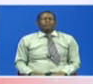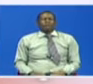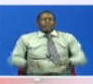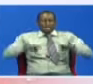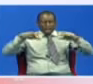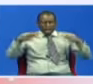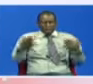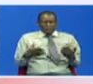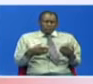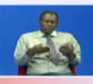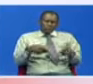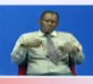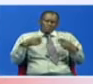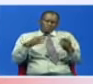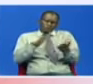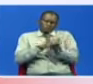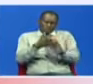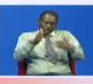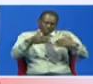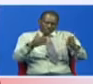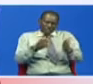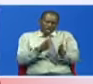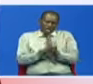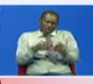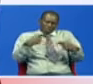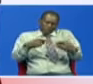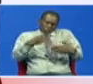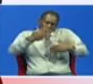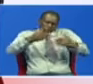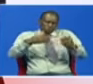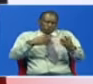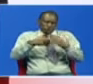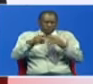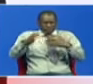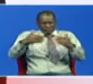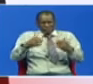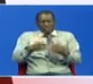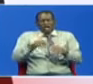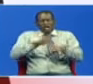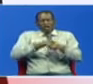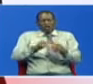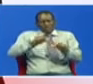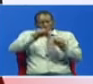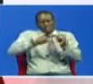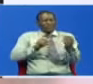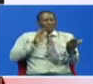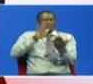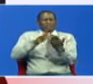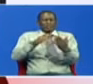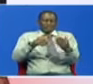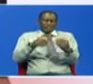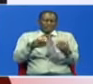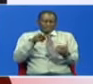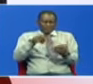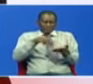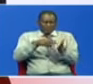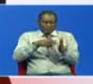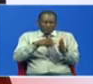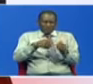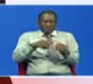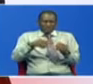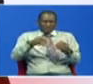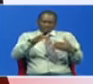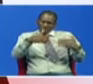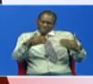Regarding asymptomatic and presymptomatic, very good scientific approach. Asymptomatic means you are